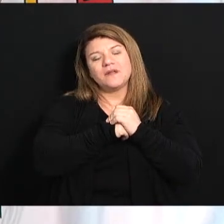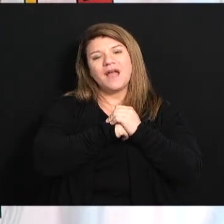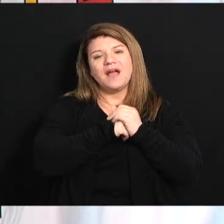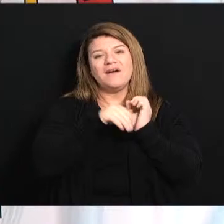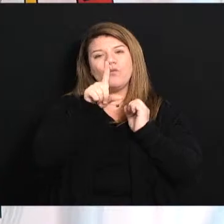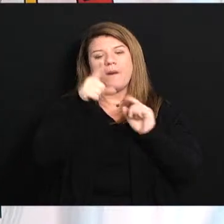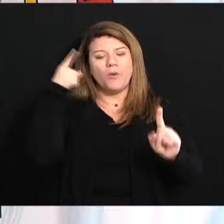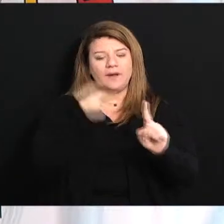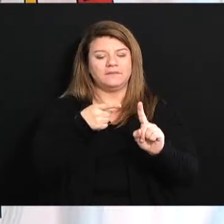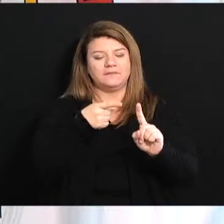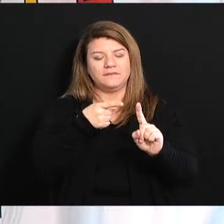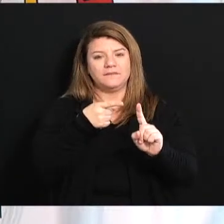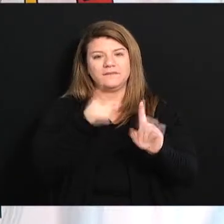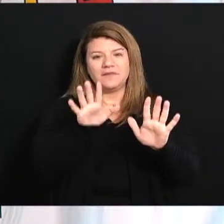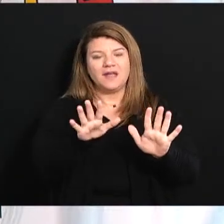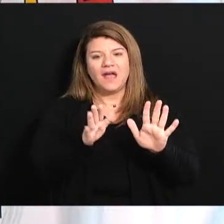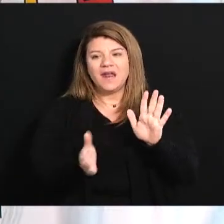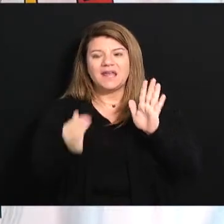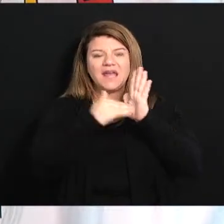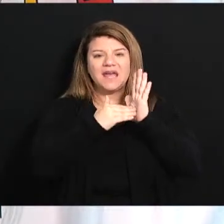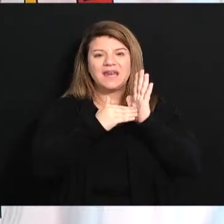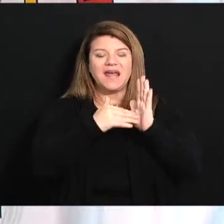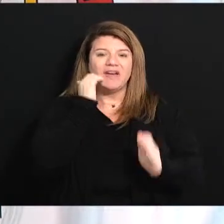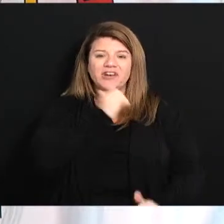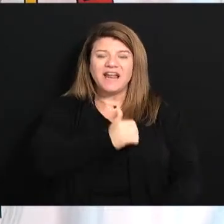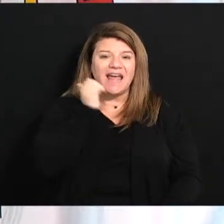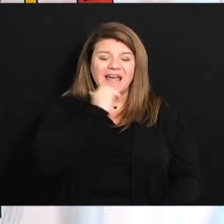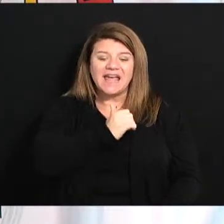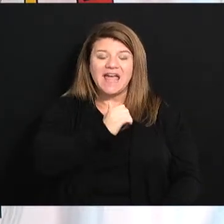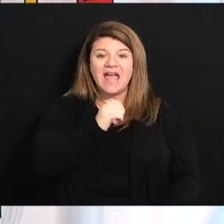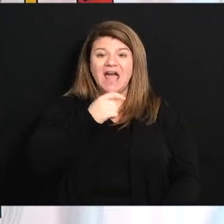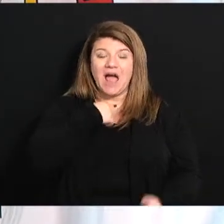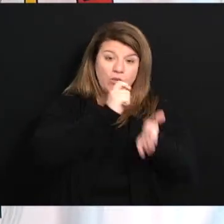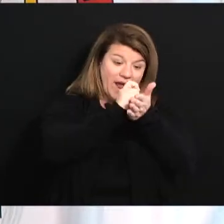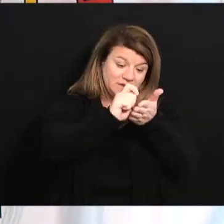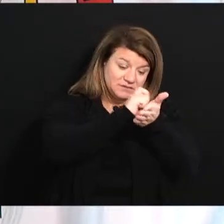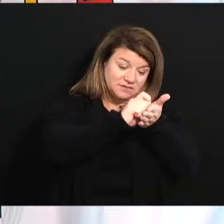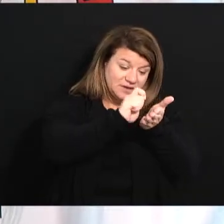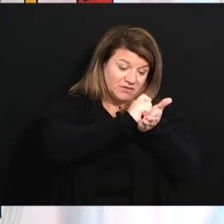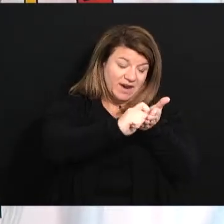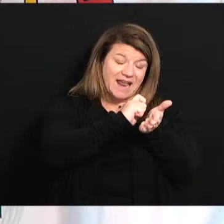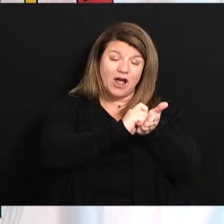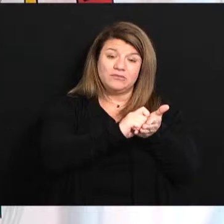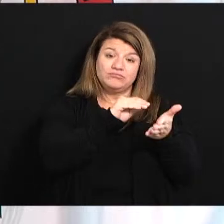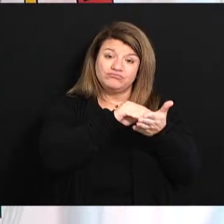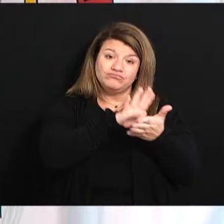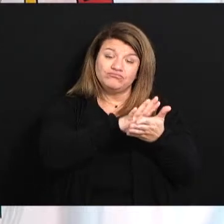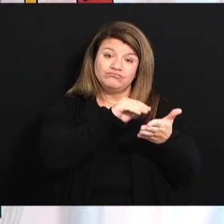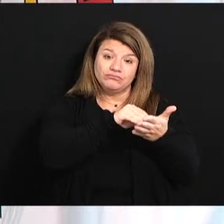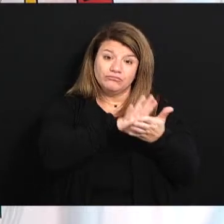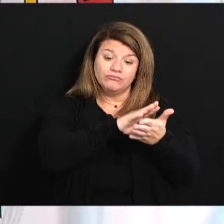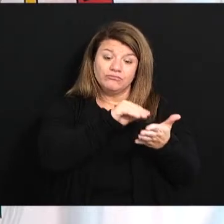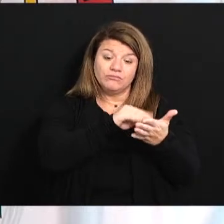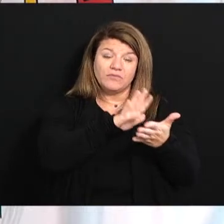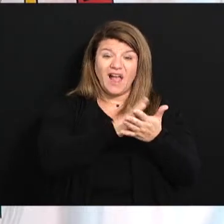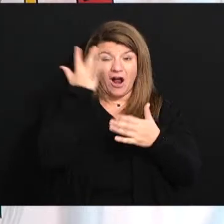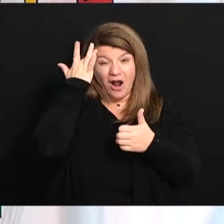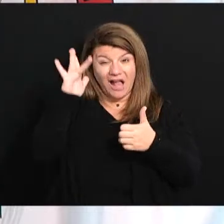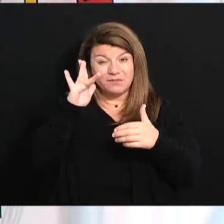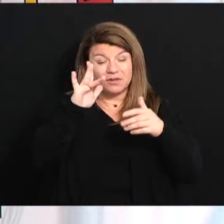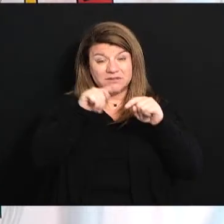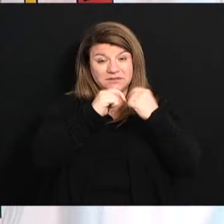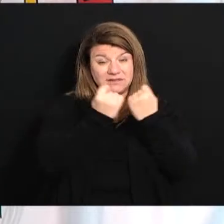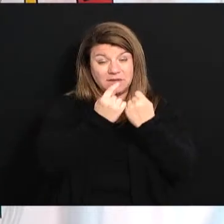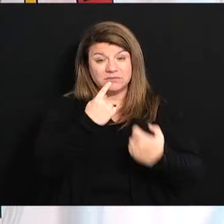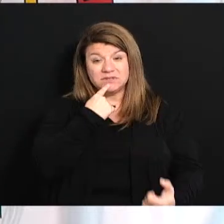this, again, every day, I write down, what our experts are saying. I try